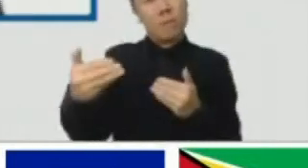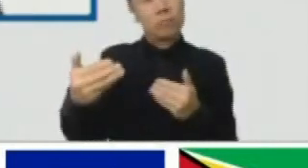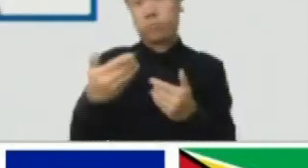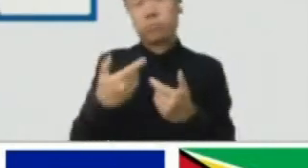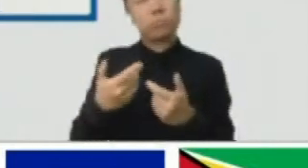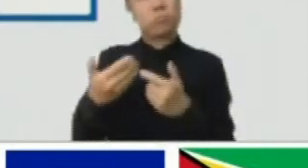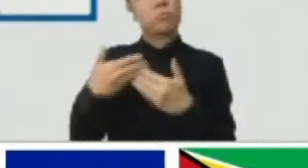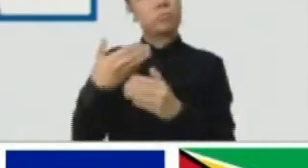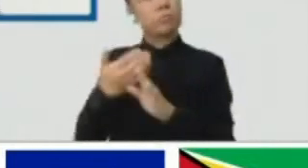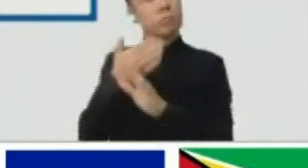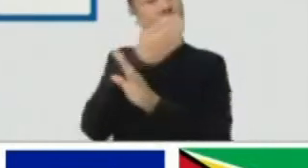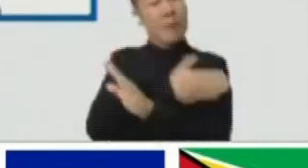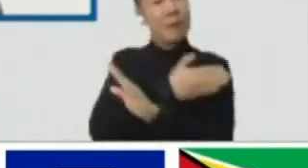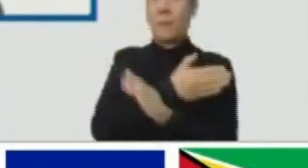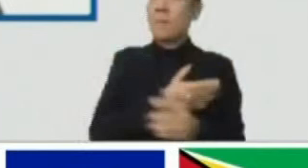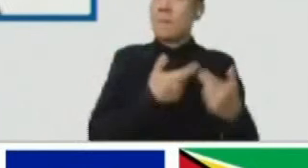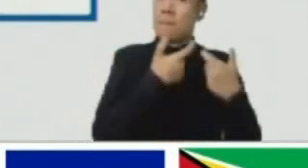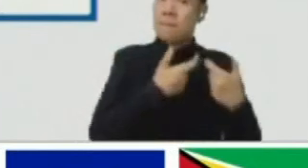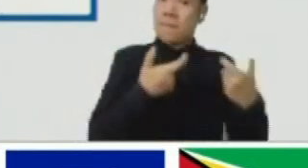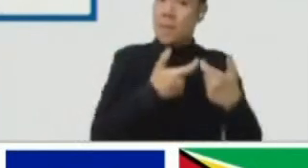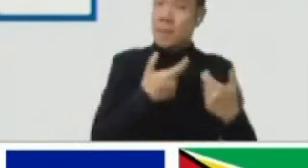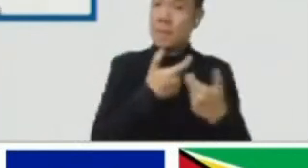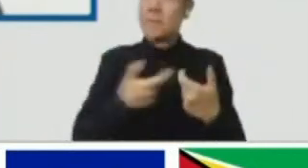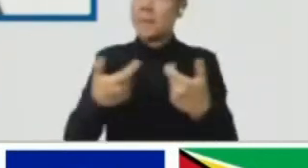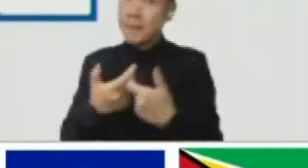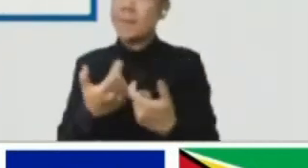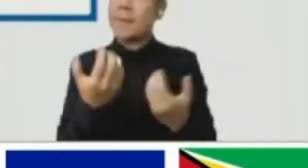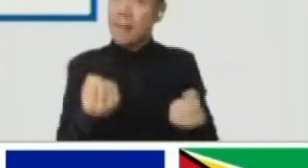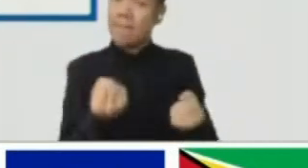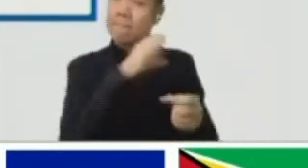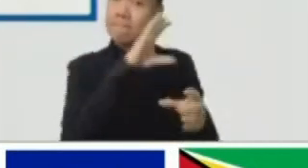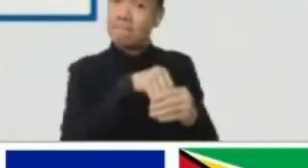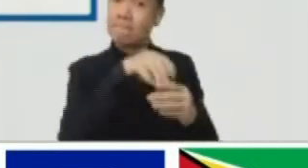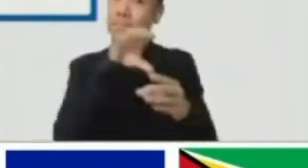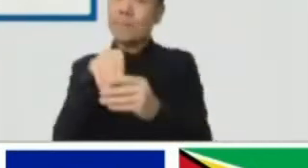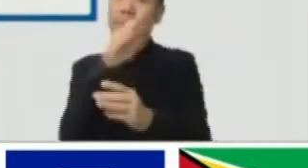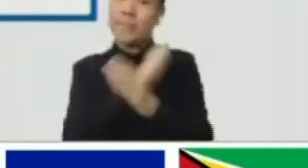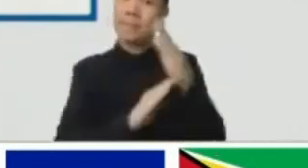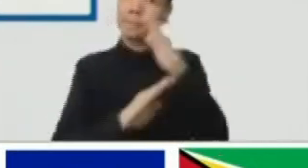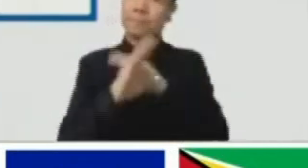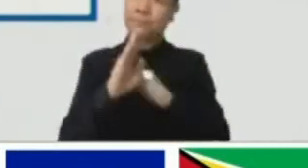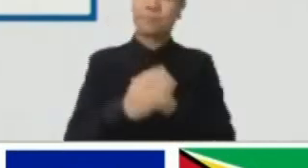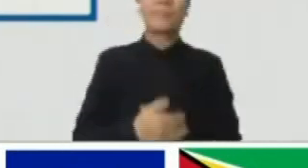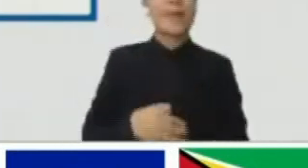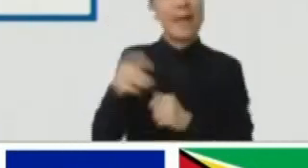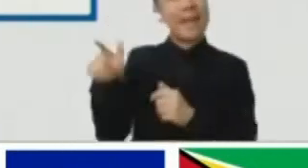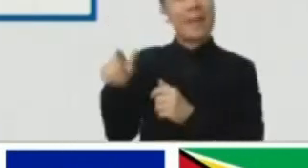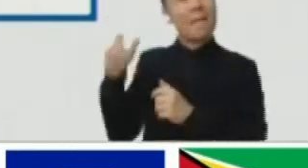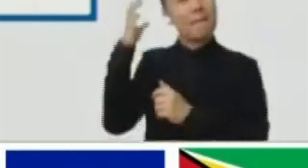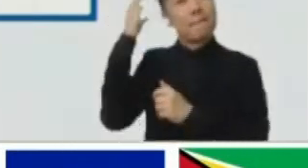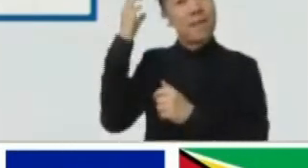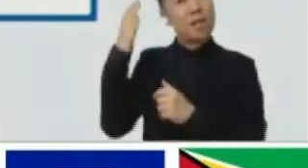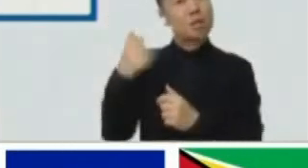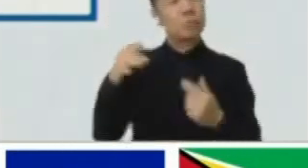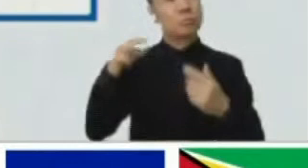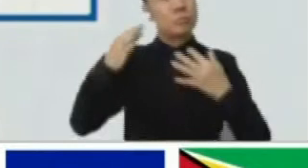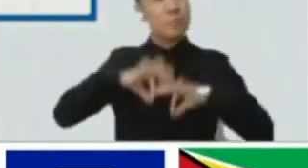that the outcome of the different discussions, as well as the ministerial declaration, will help us establish